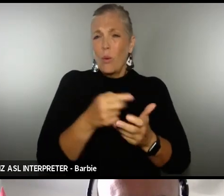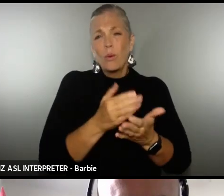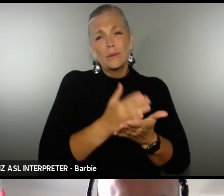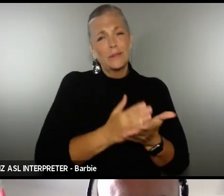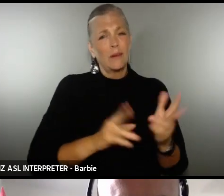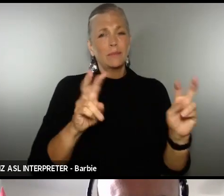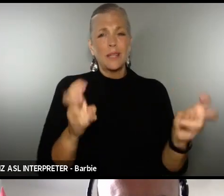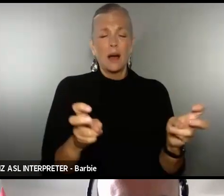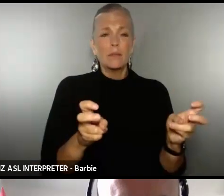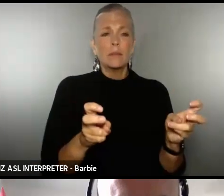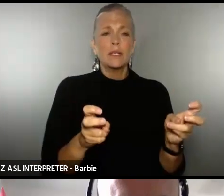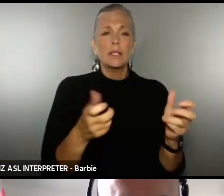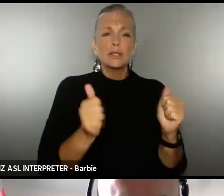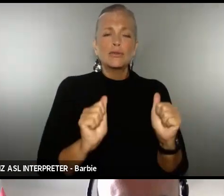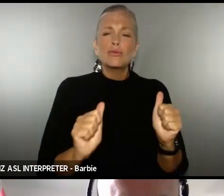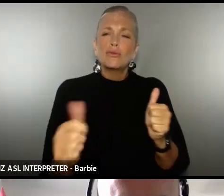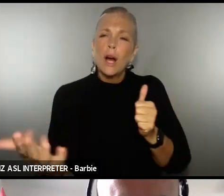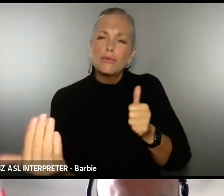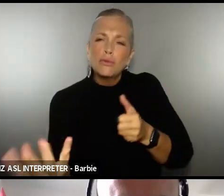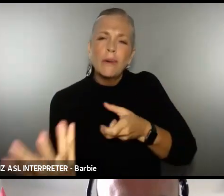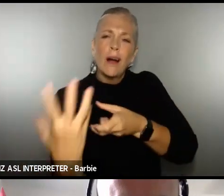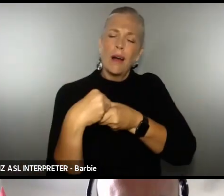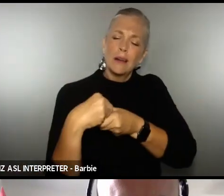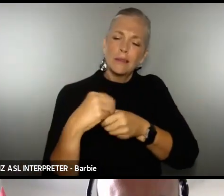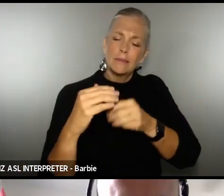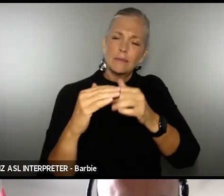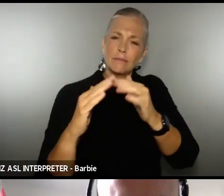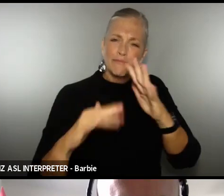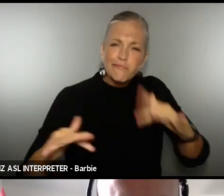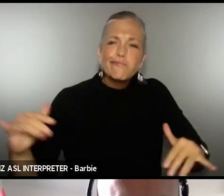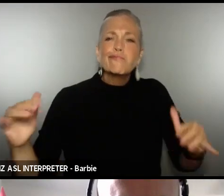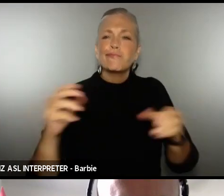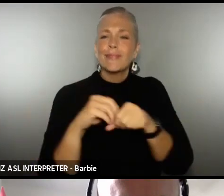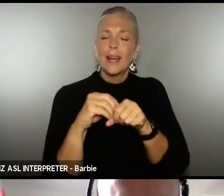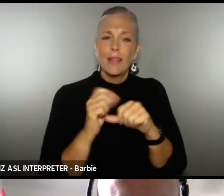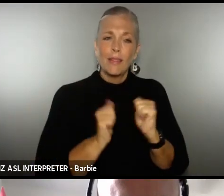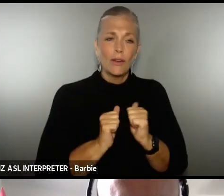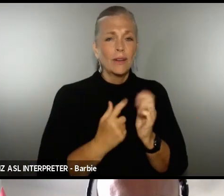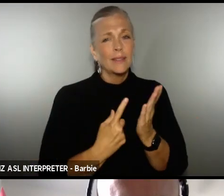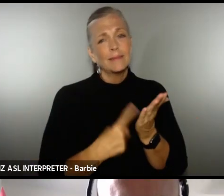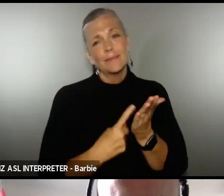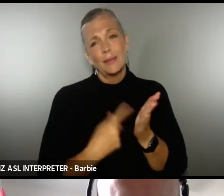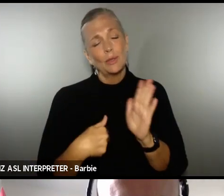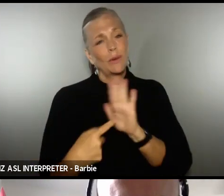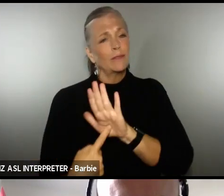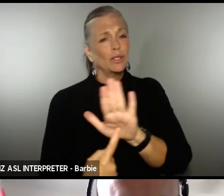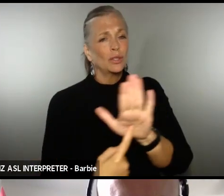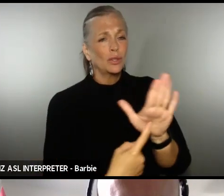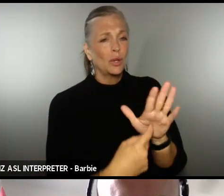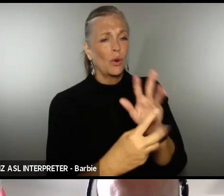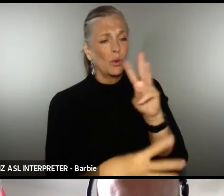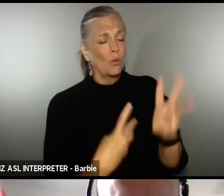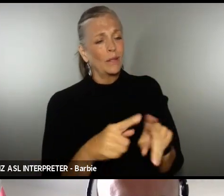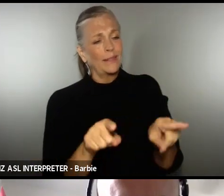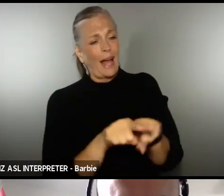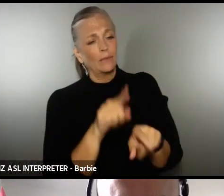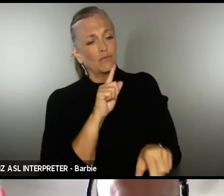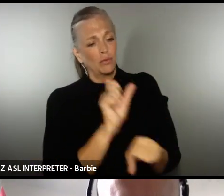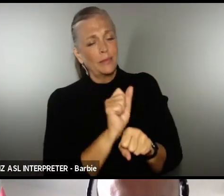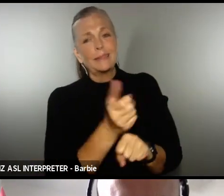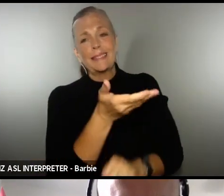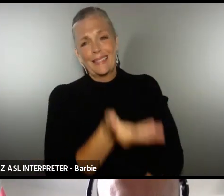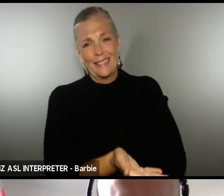bring more inclusion into theater, that we sometimes have to show the world as it is, not as it should be. We know as the world